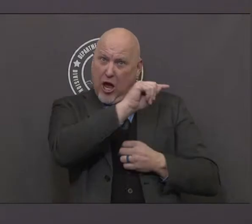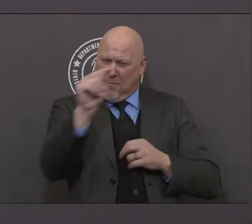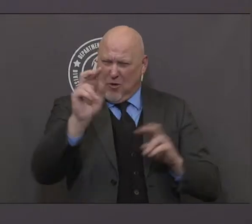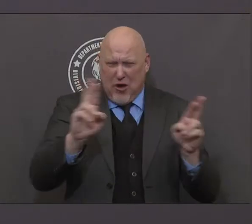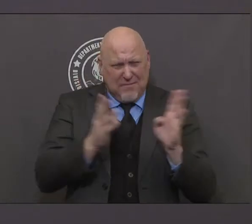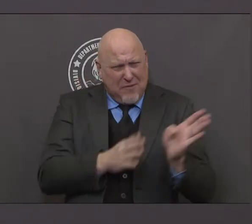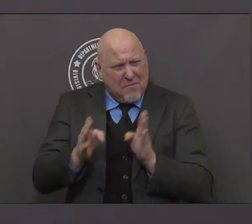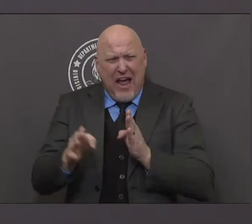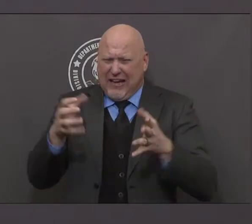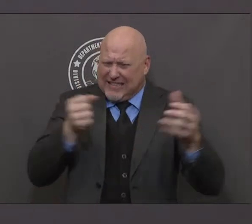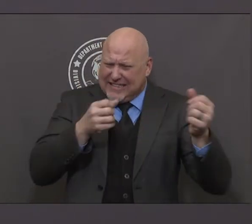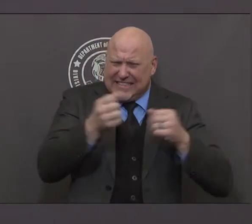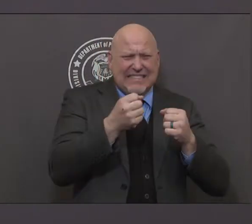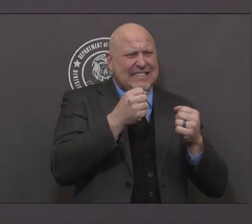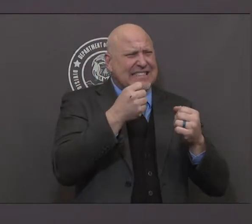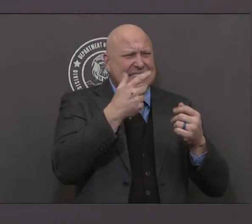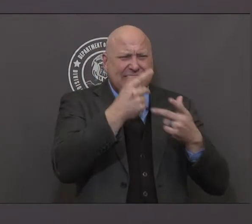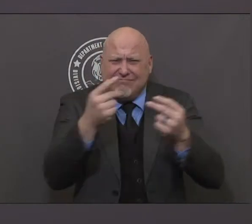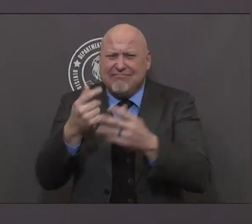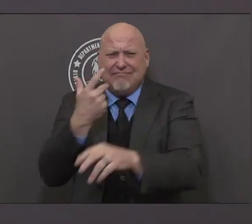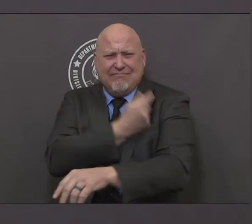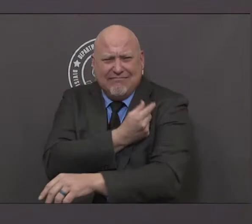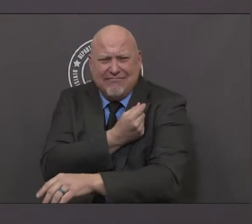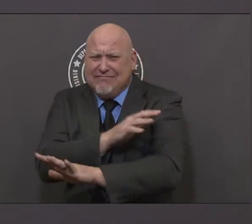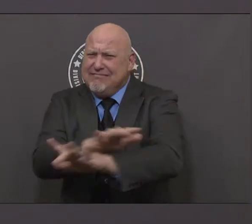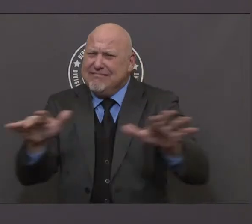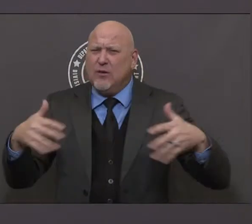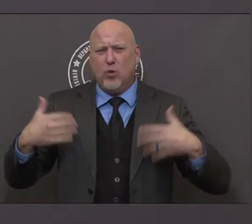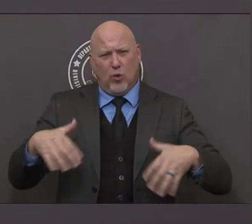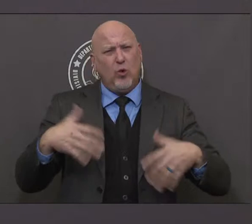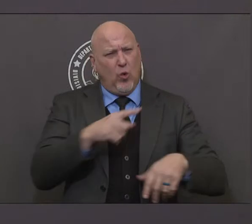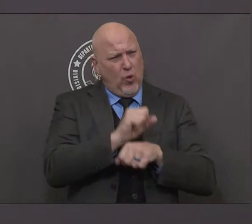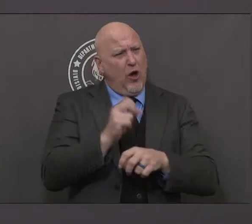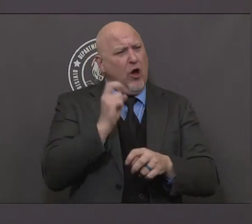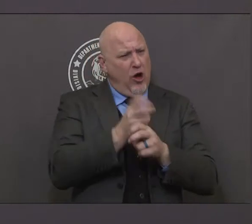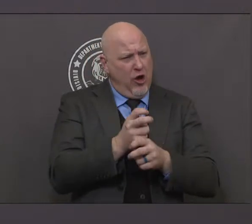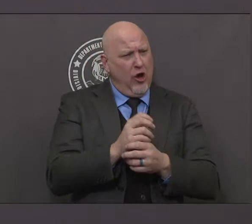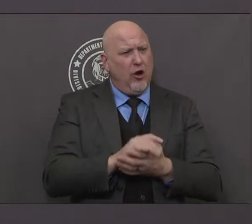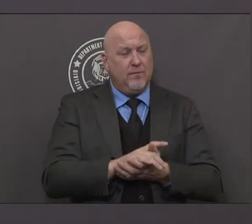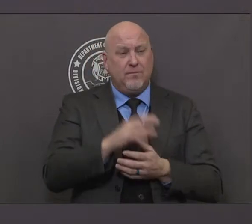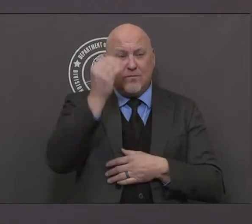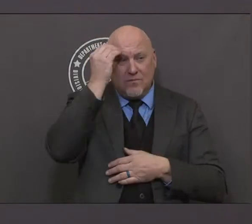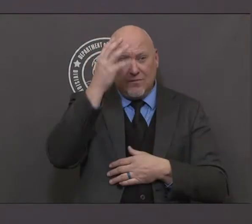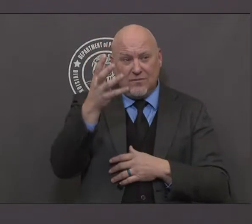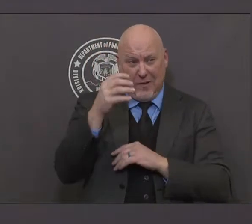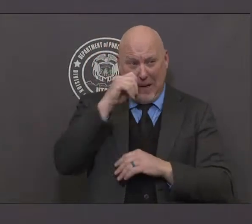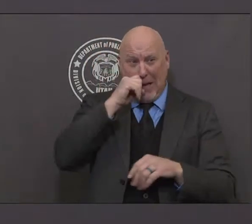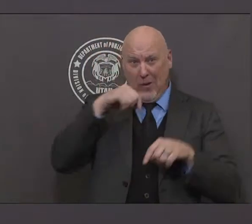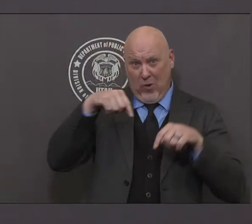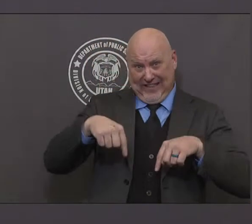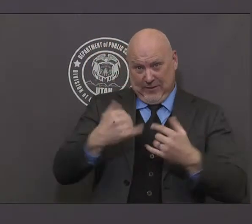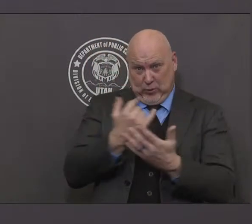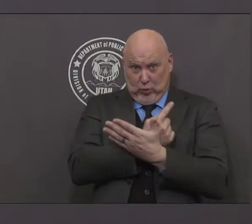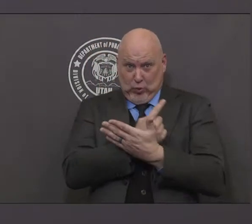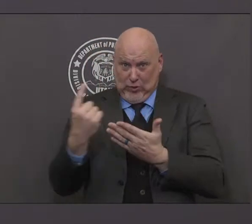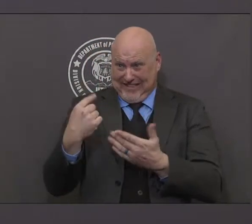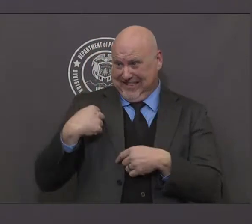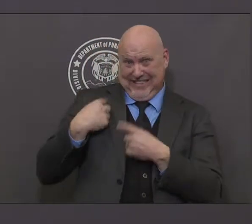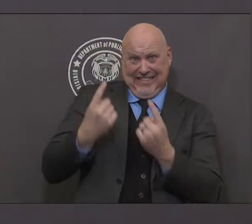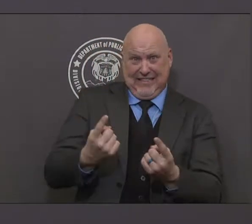we're at 100% again of vaccines that are less than 7 days old in arms.